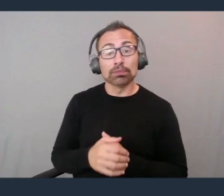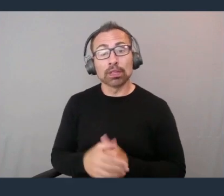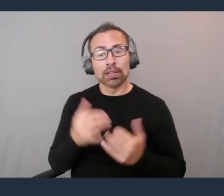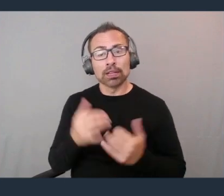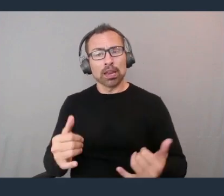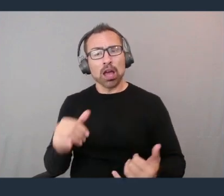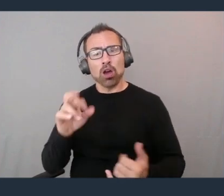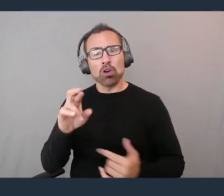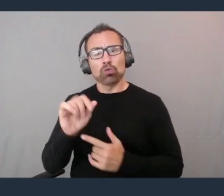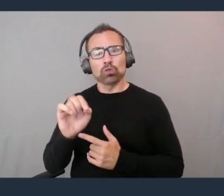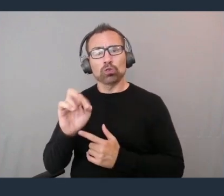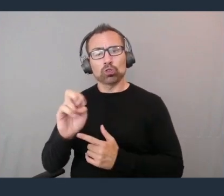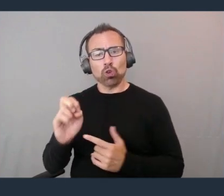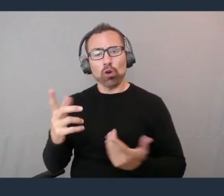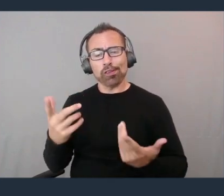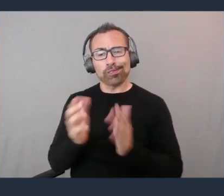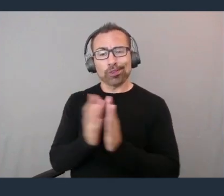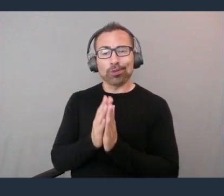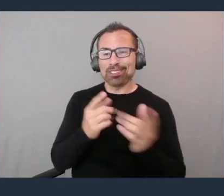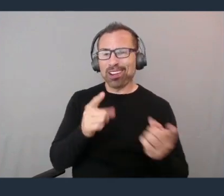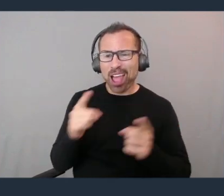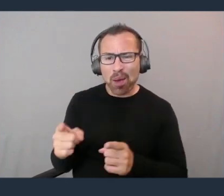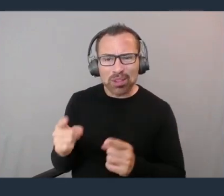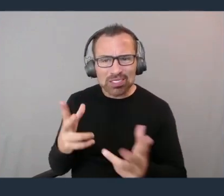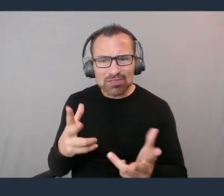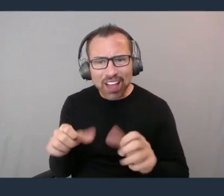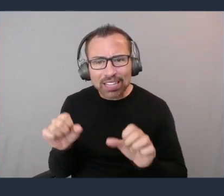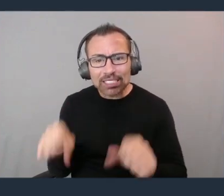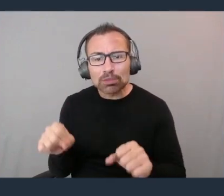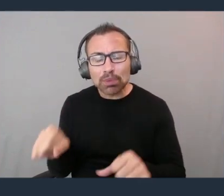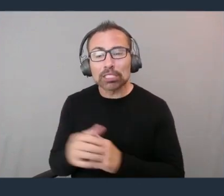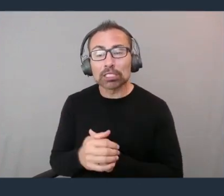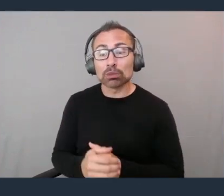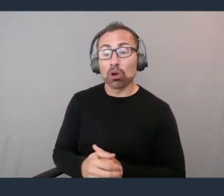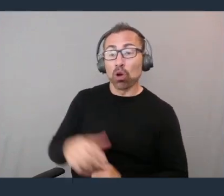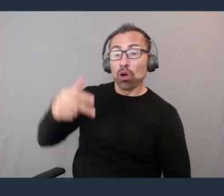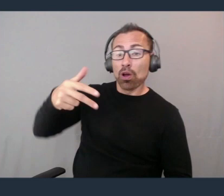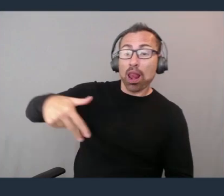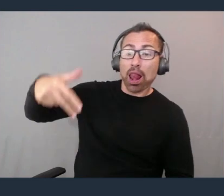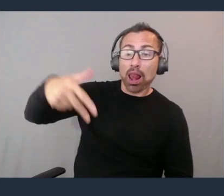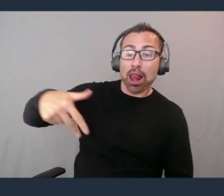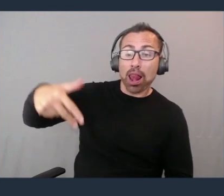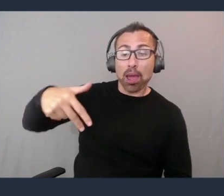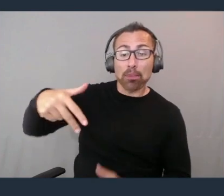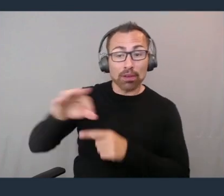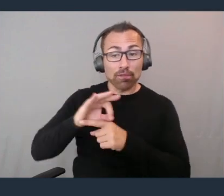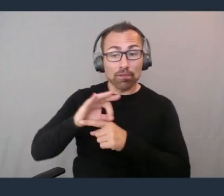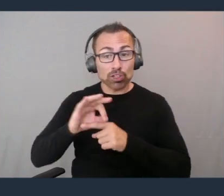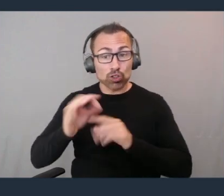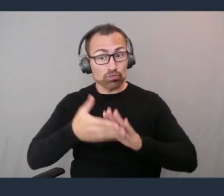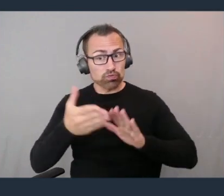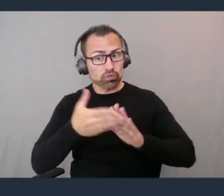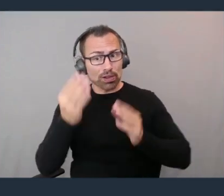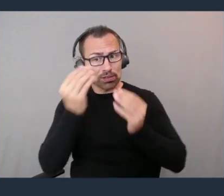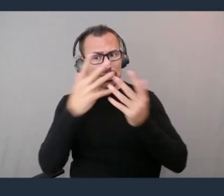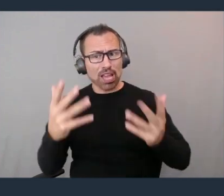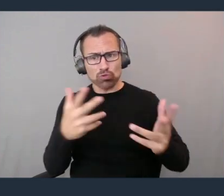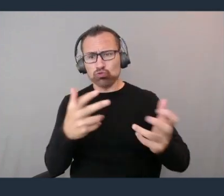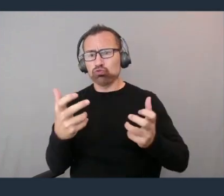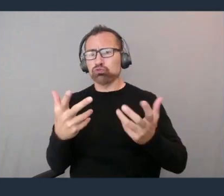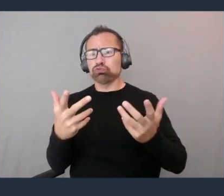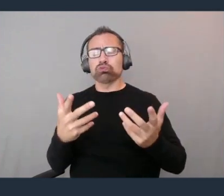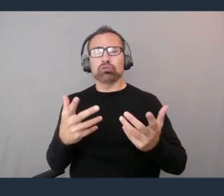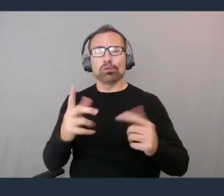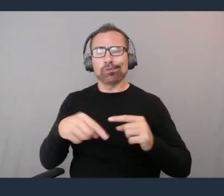requests are going as fast as possible. Lambda functions are processing the data as soon as it's ready. Automatic retries are